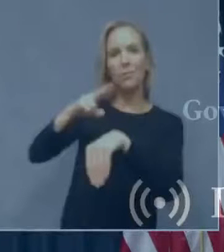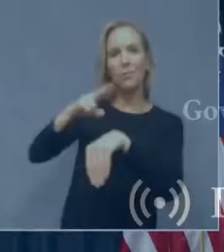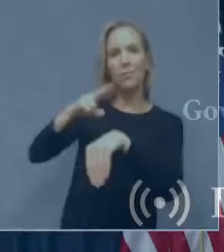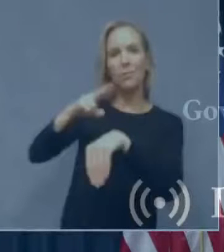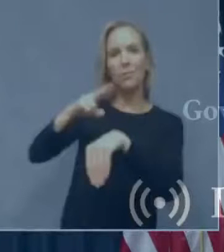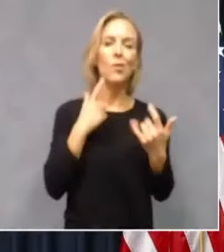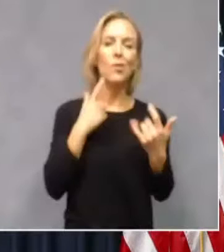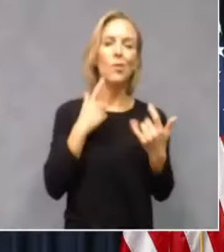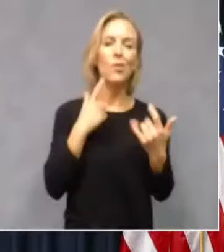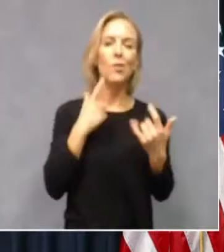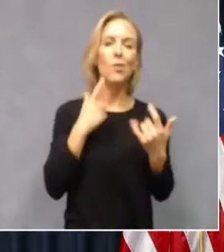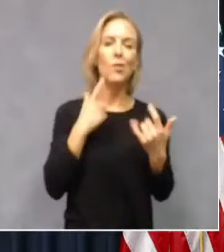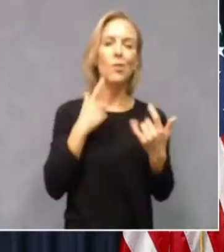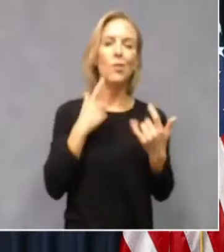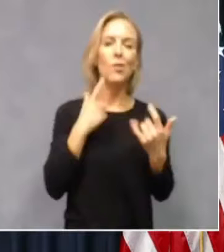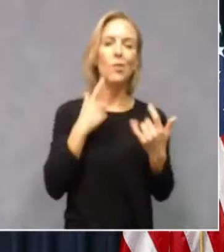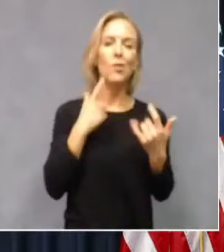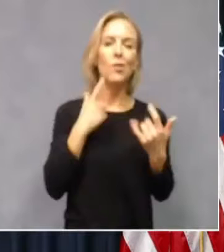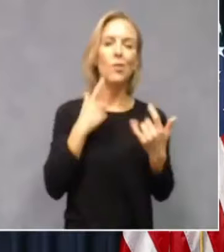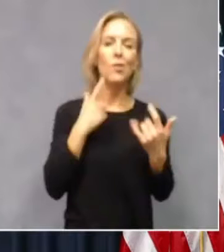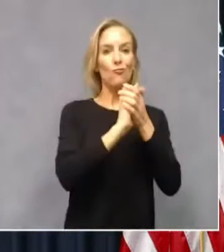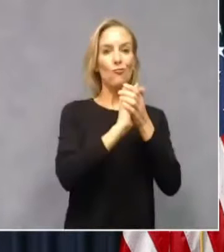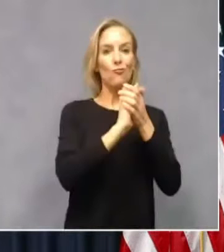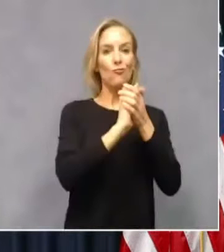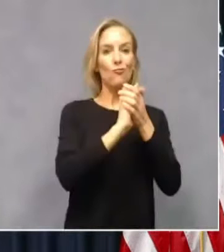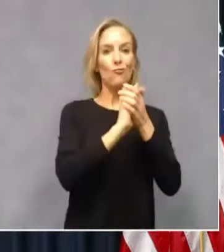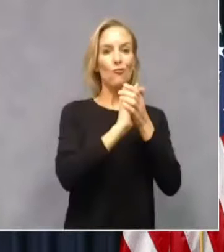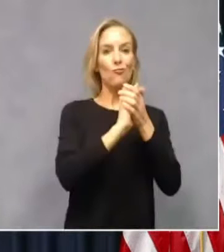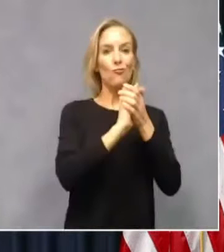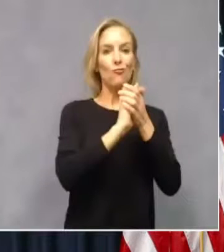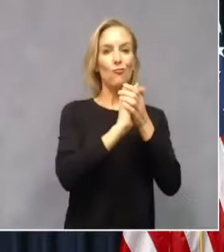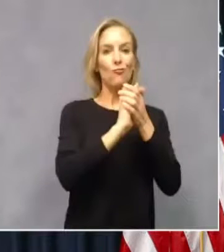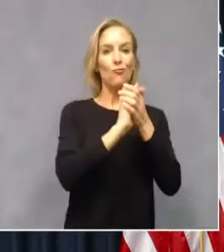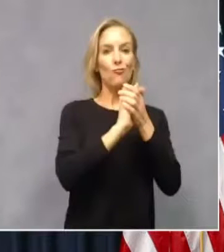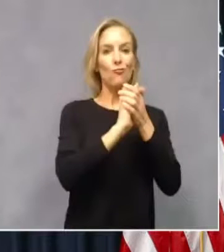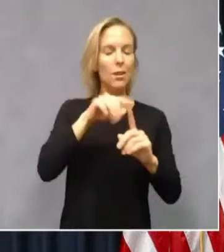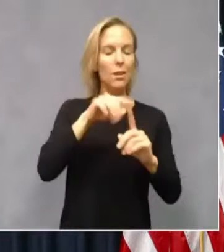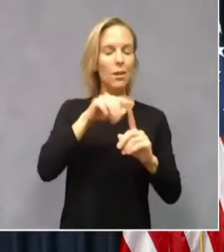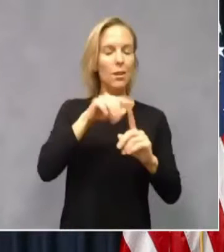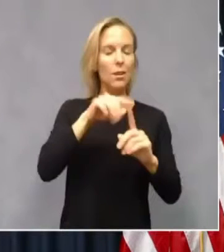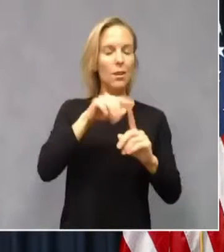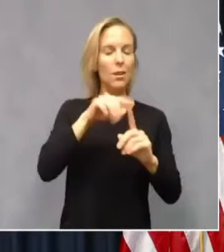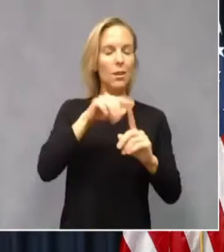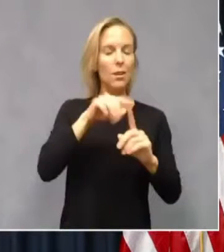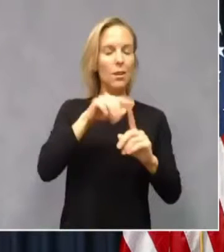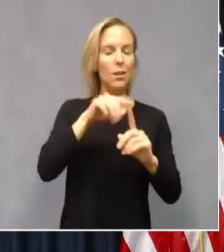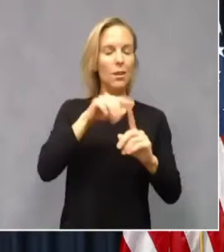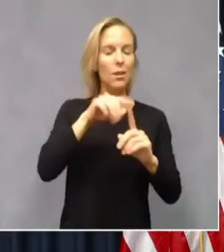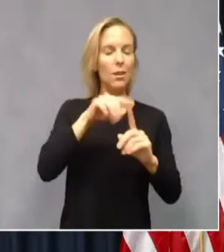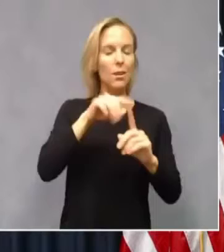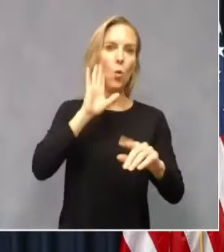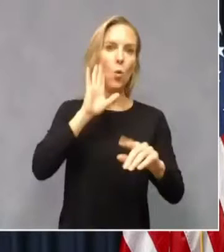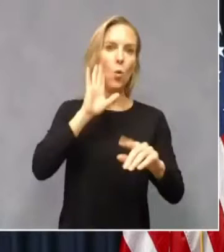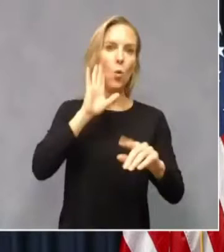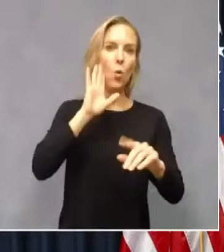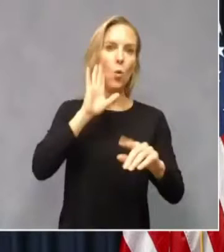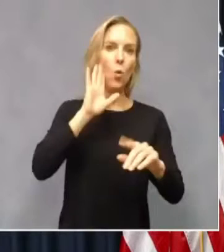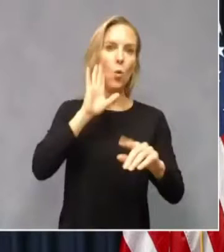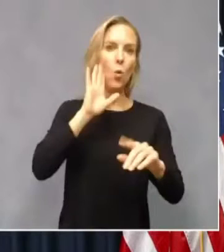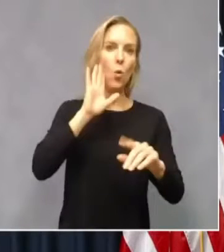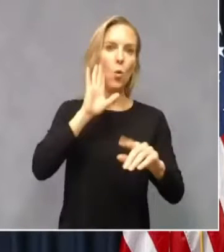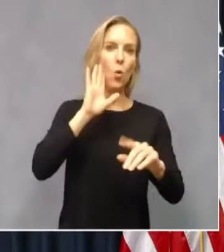two companies on a very important joint venture in Murray that's expected to create 37 well-paying jobs for